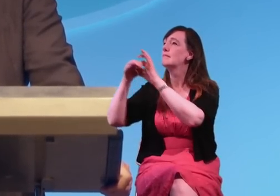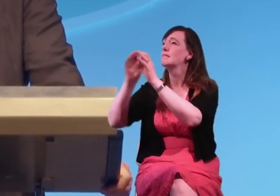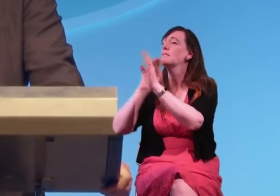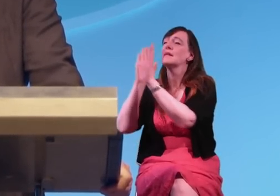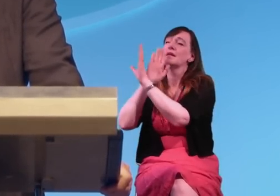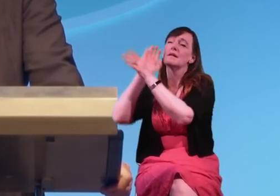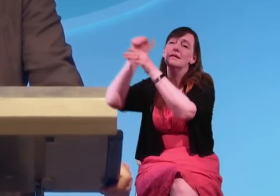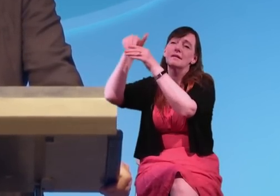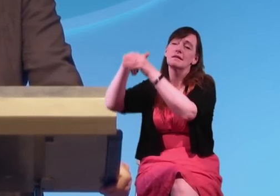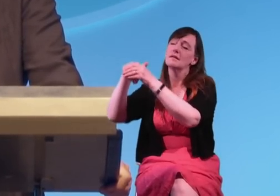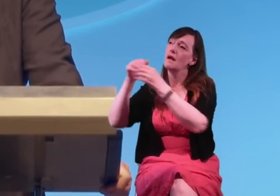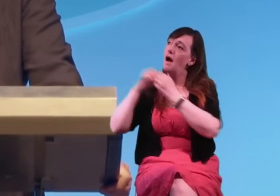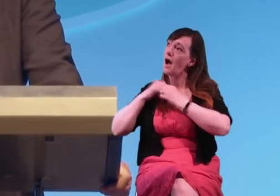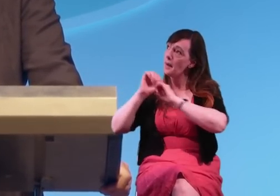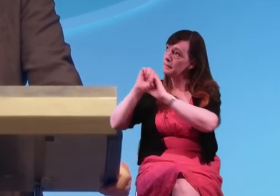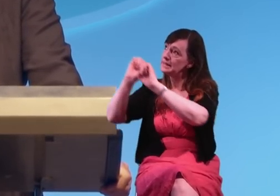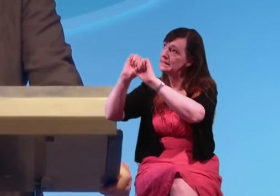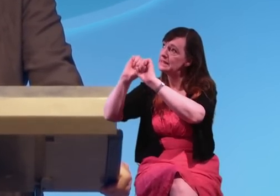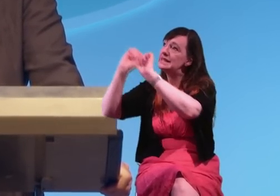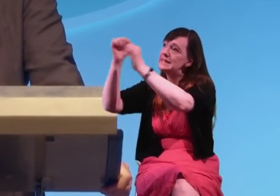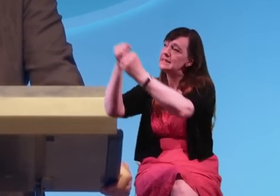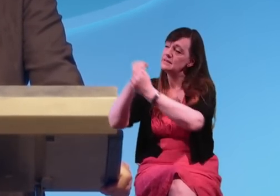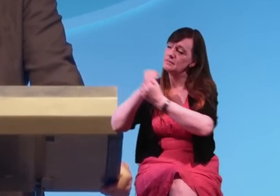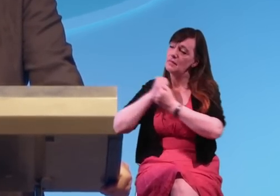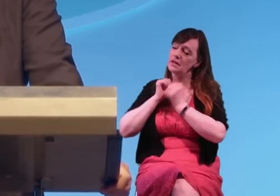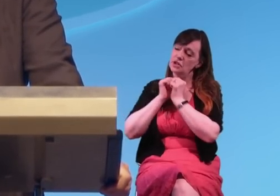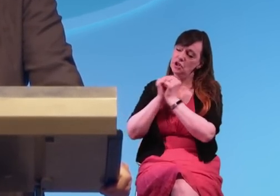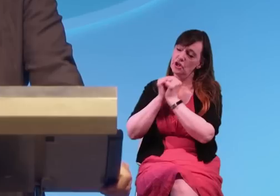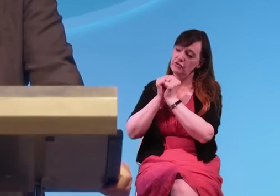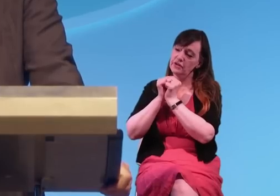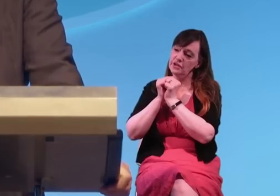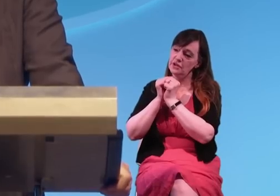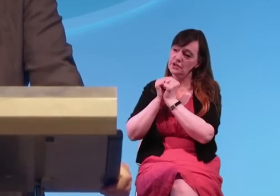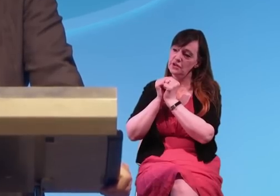is mine, cherished for eternity.